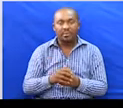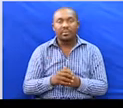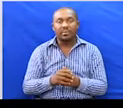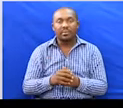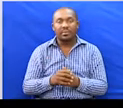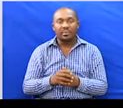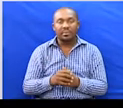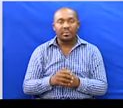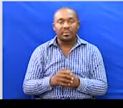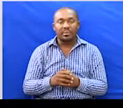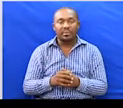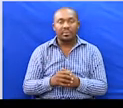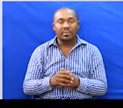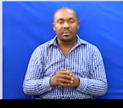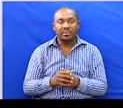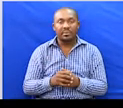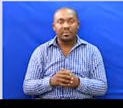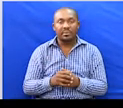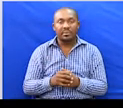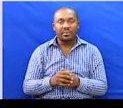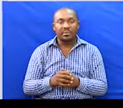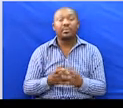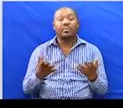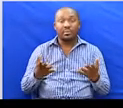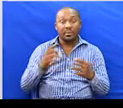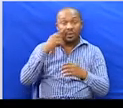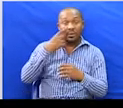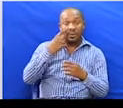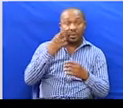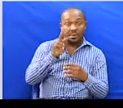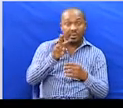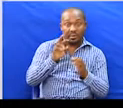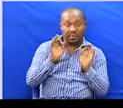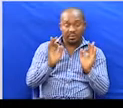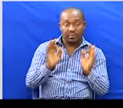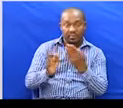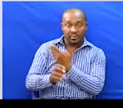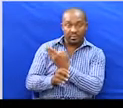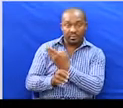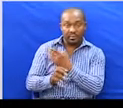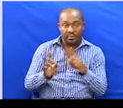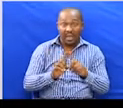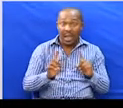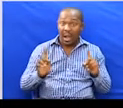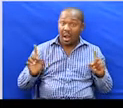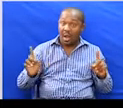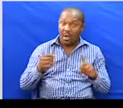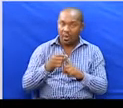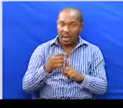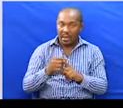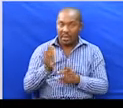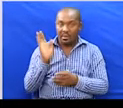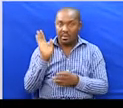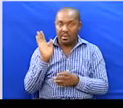Chromosomes. Chromosomes. Try to look again very well. This is the long word. Chromosomes,